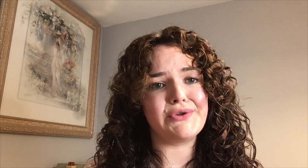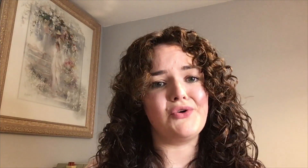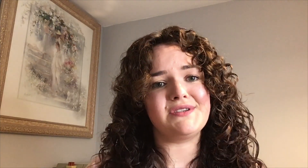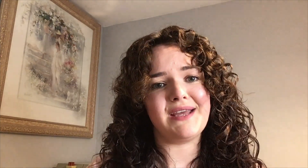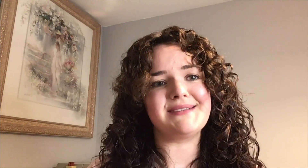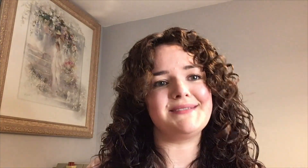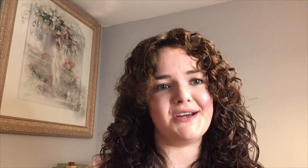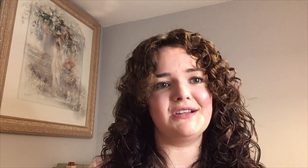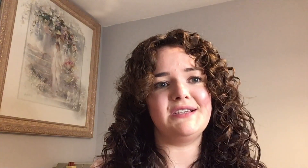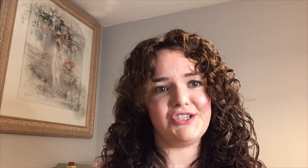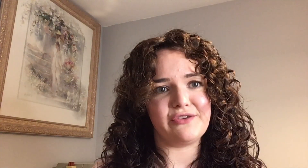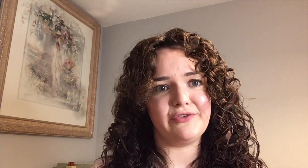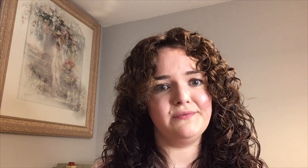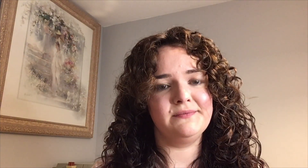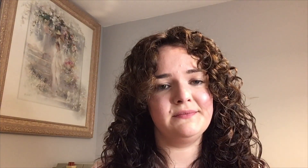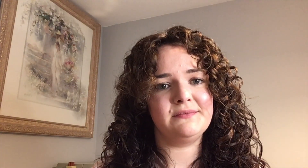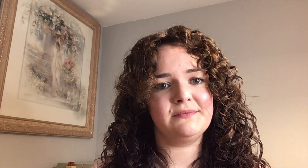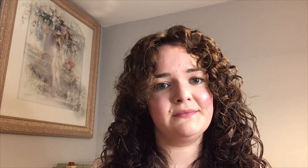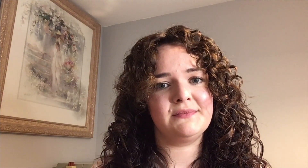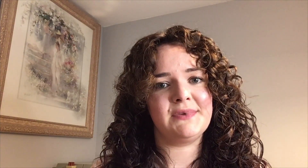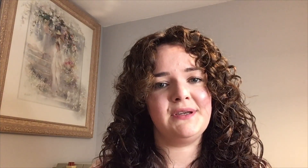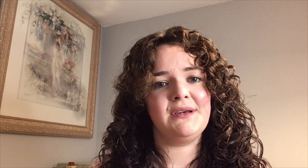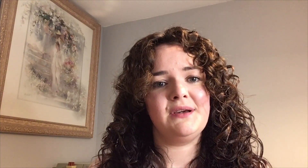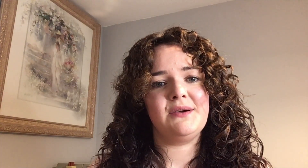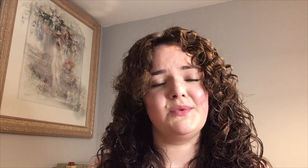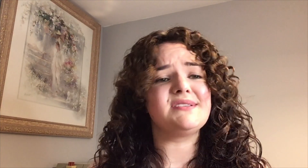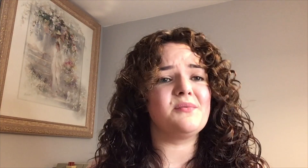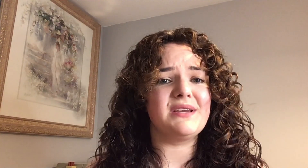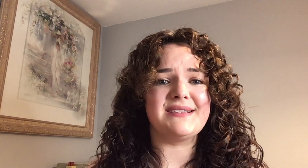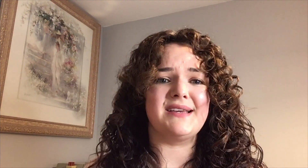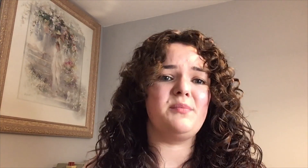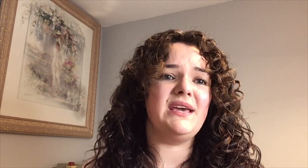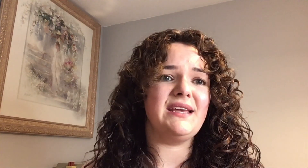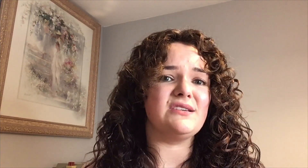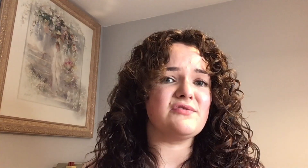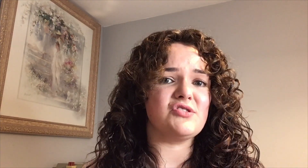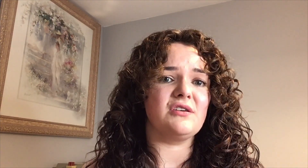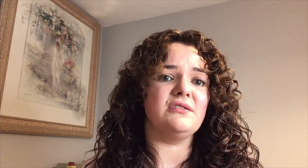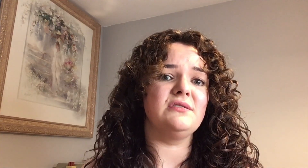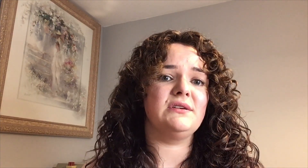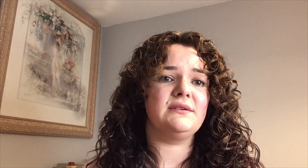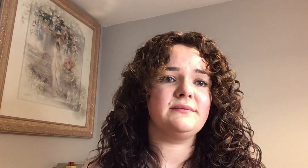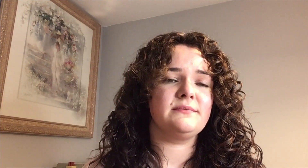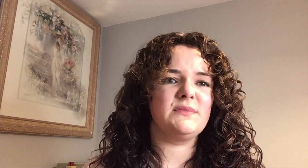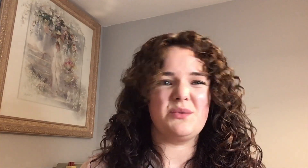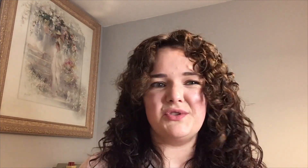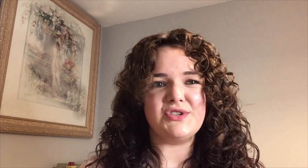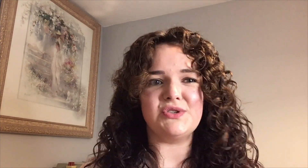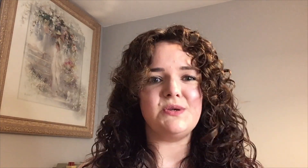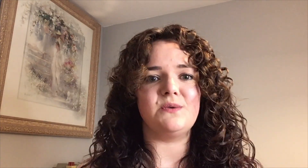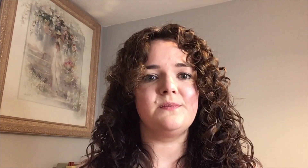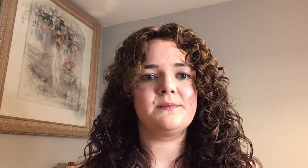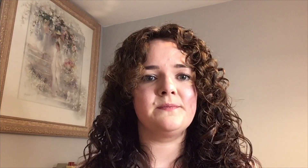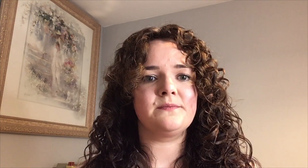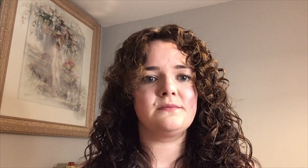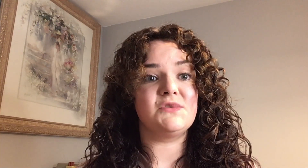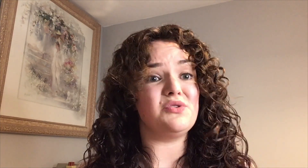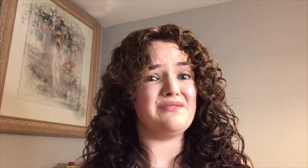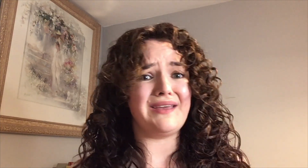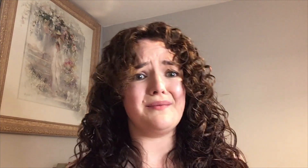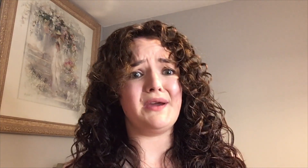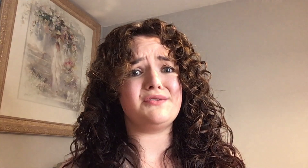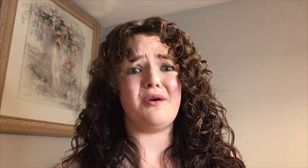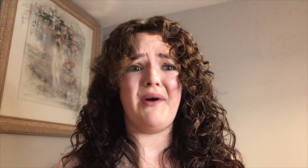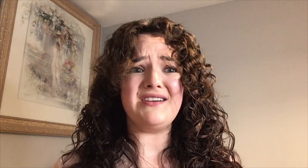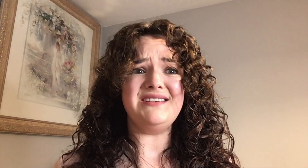Compassion is not necessarily cheerful. When someone is in a period of struggle, what do? Do